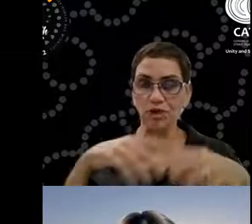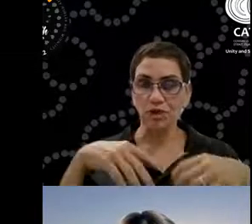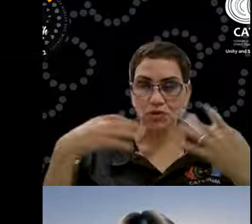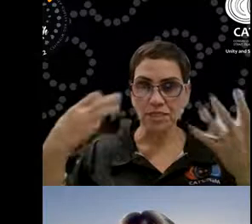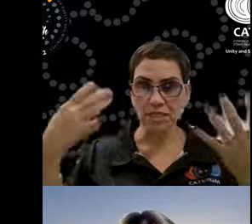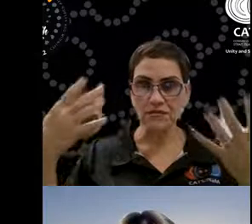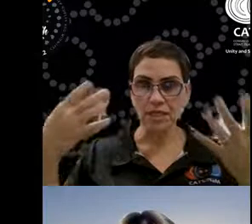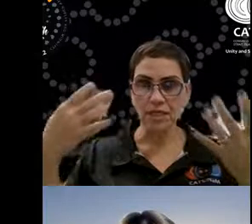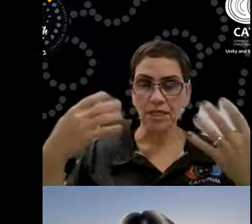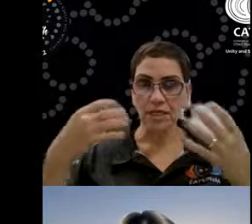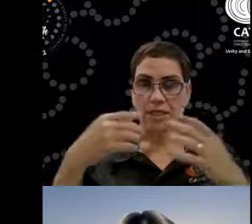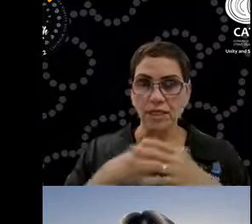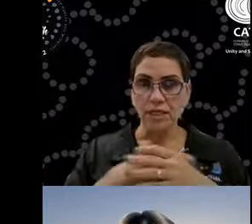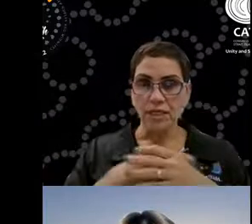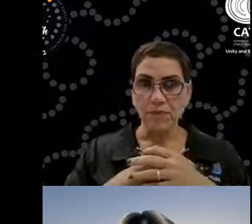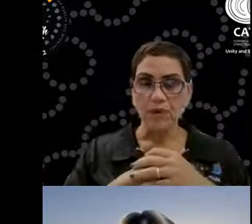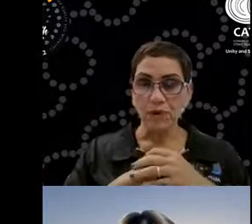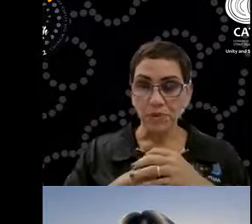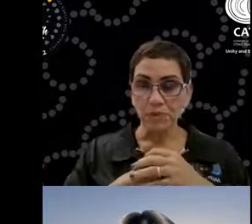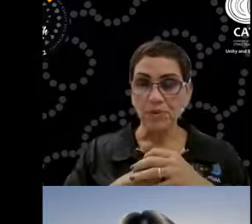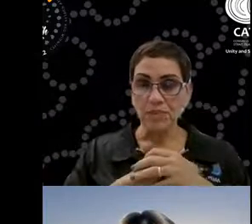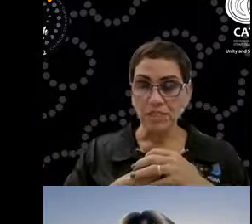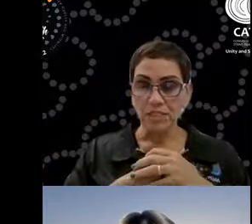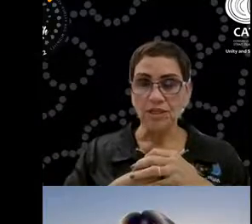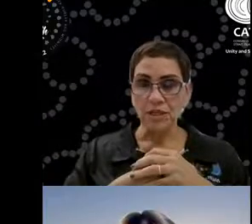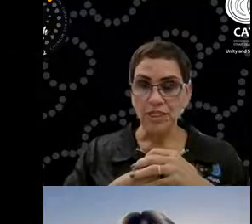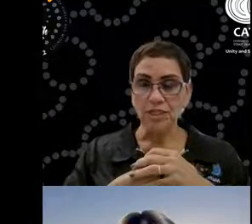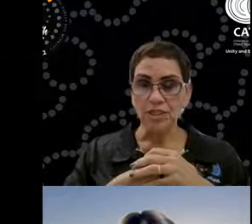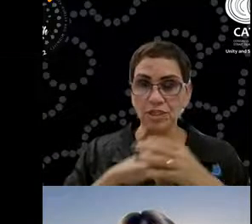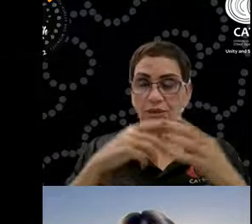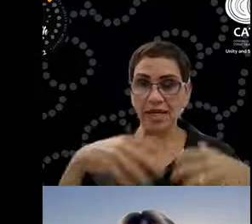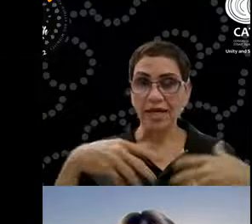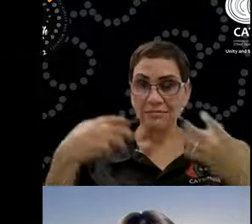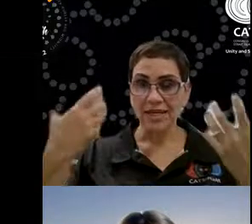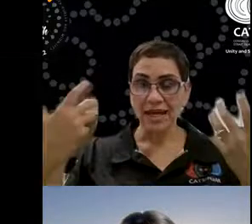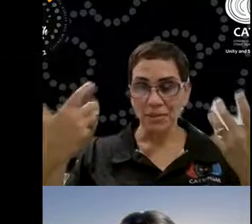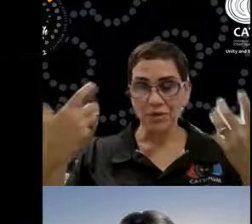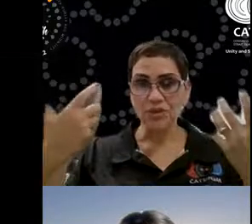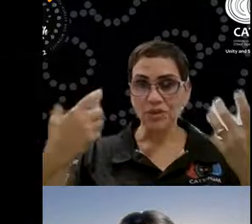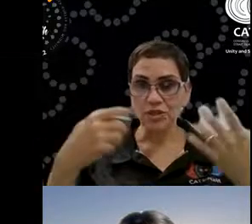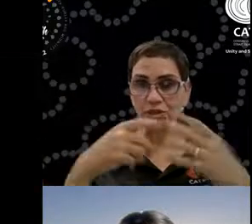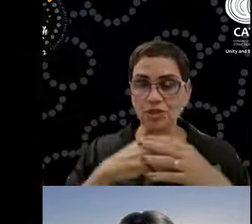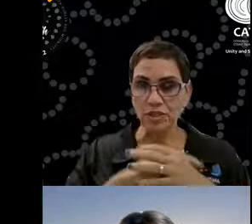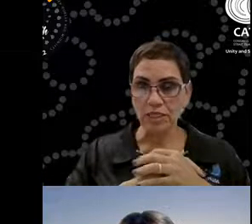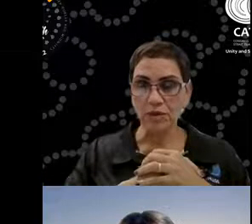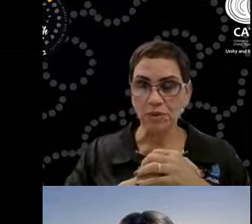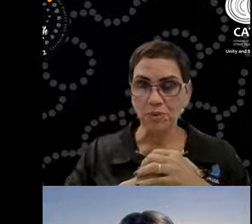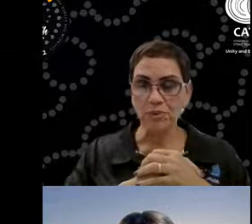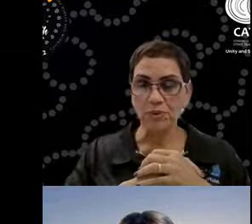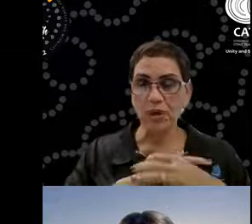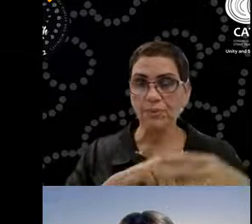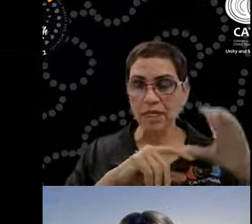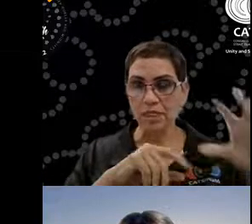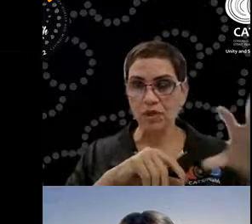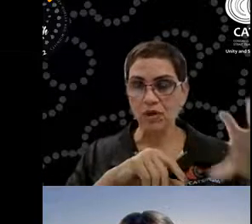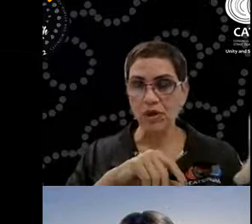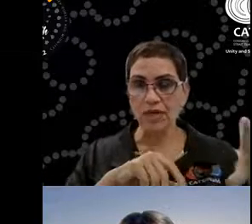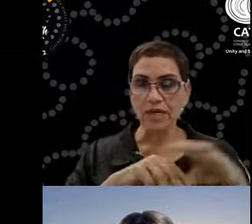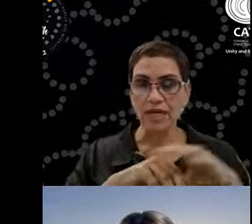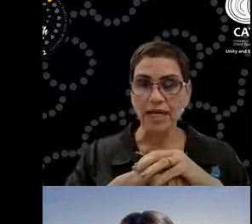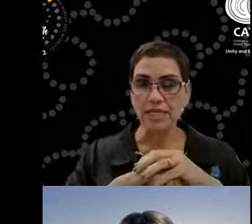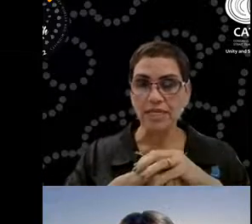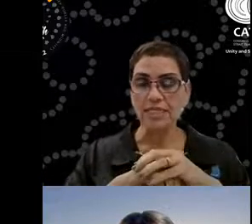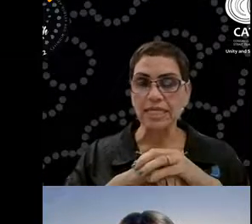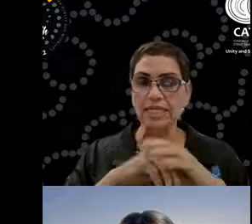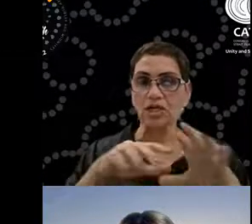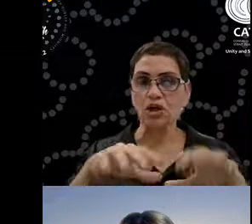using the language of cultural safety, our old people were definitely teaching about Aboriginal and Torres Strait Islander people way back